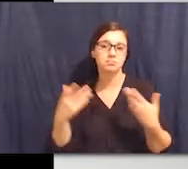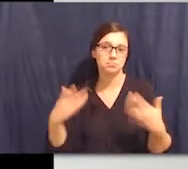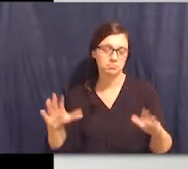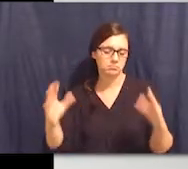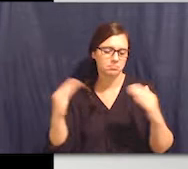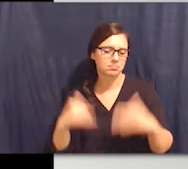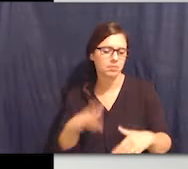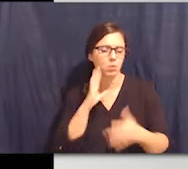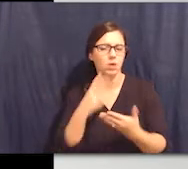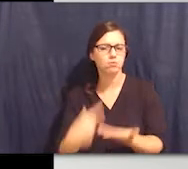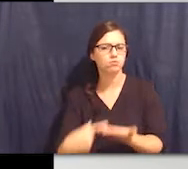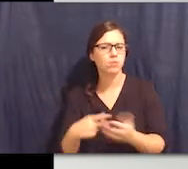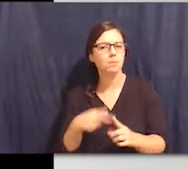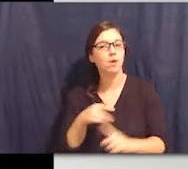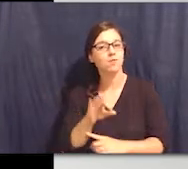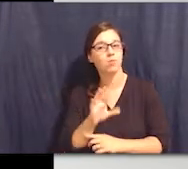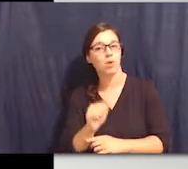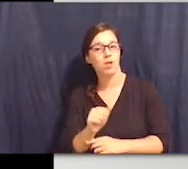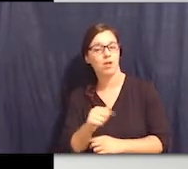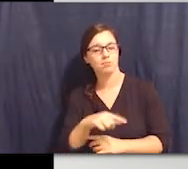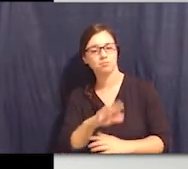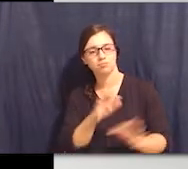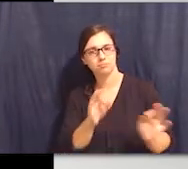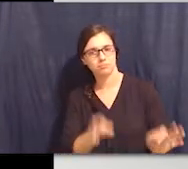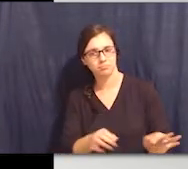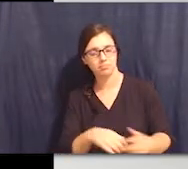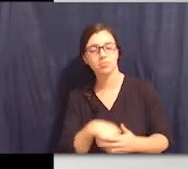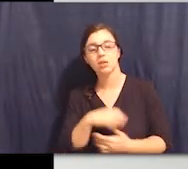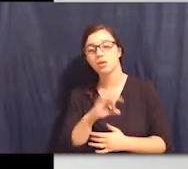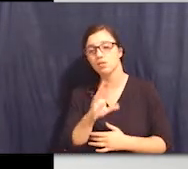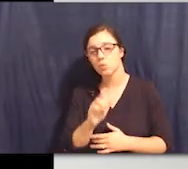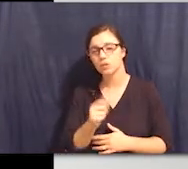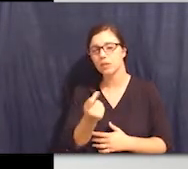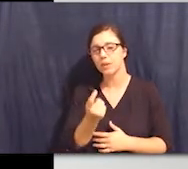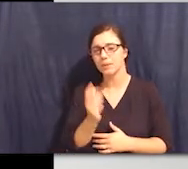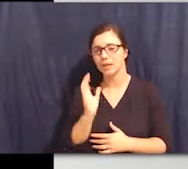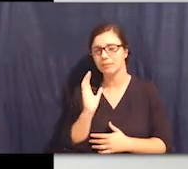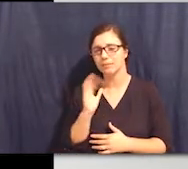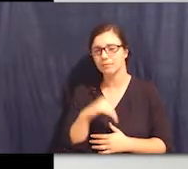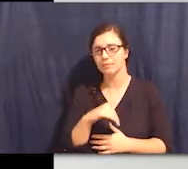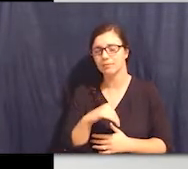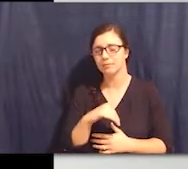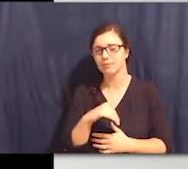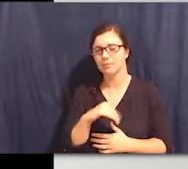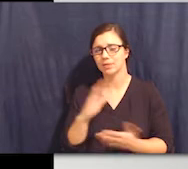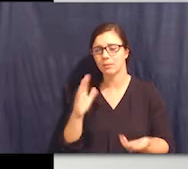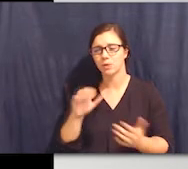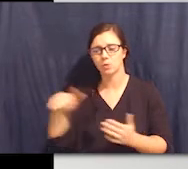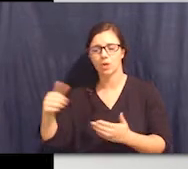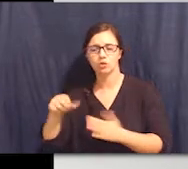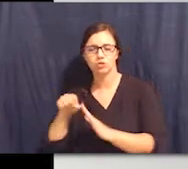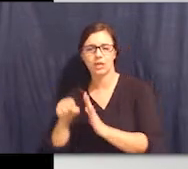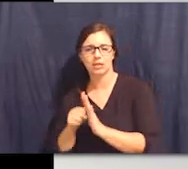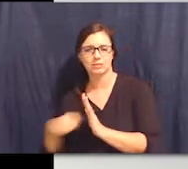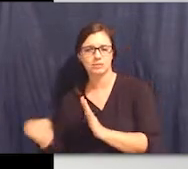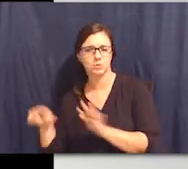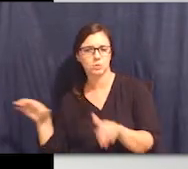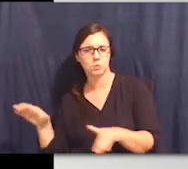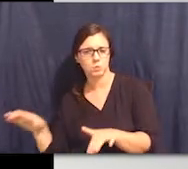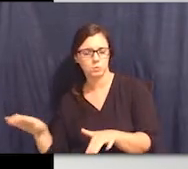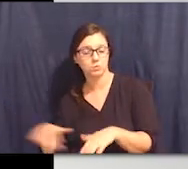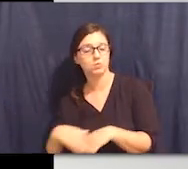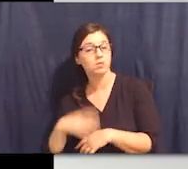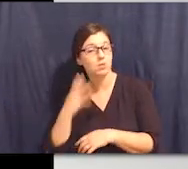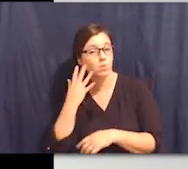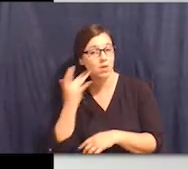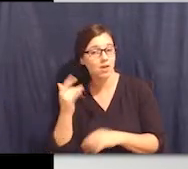bit about what Florida says. Florida is a little unusual in terms of what other states do, in that it